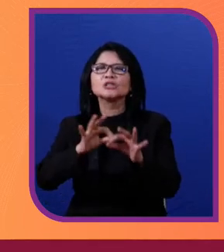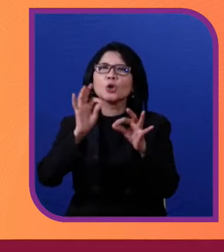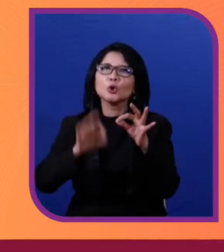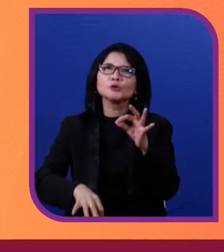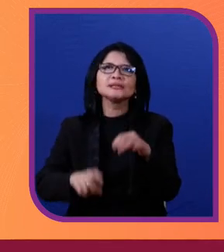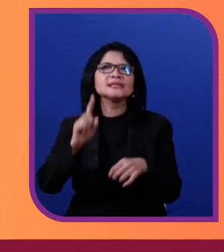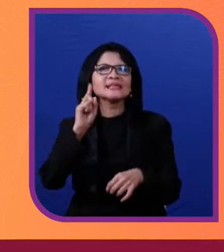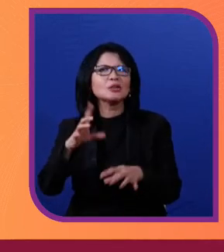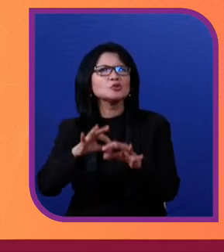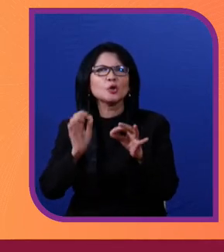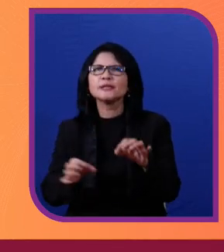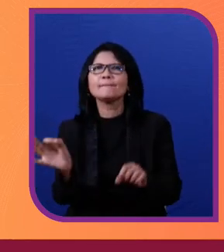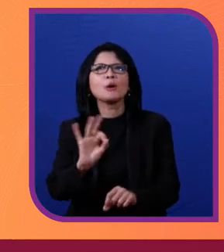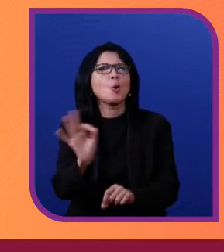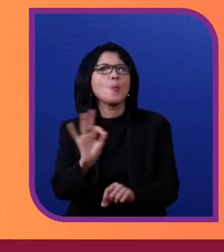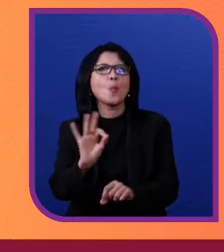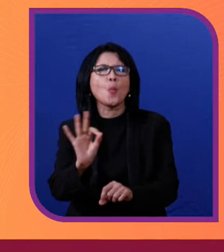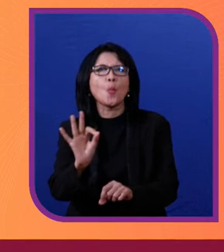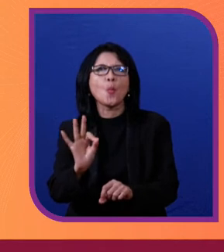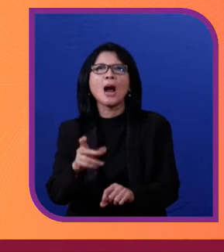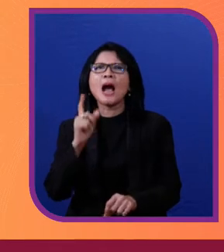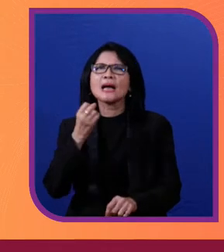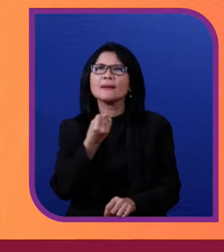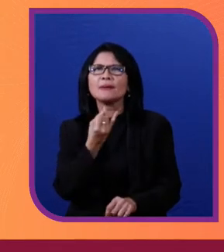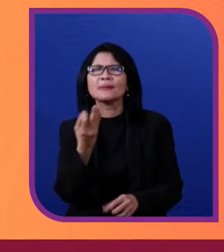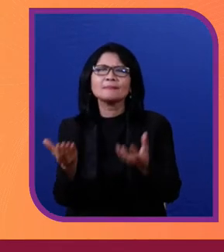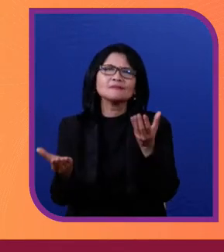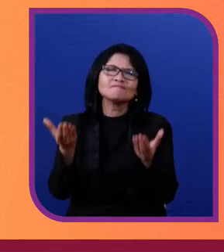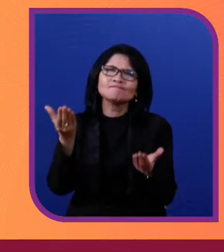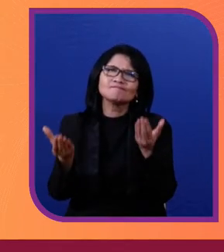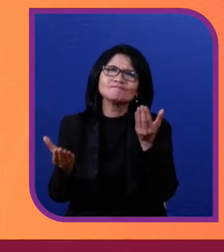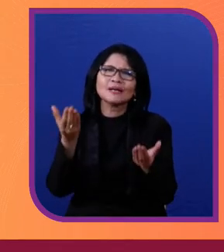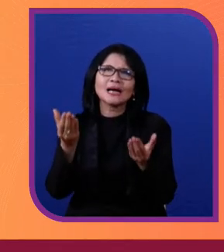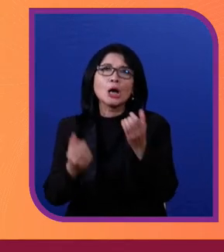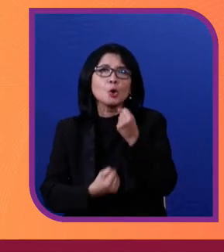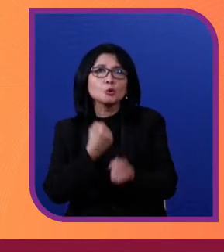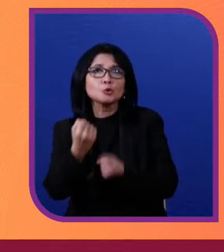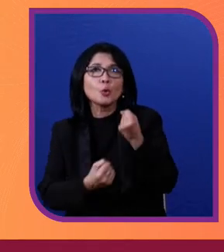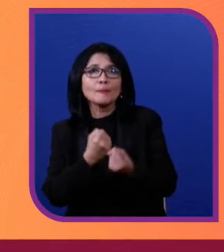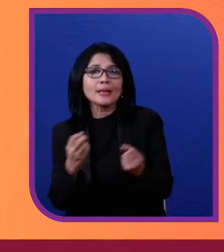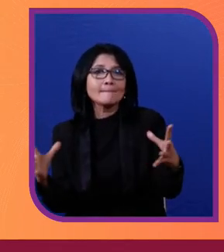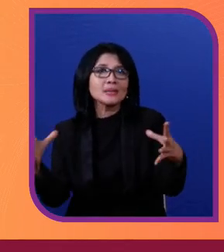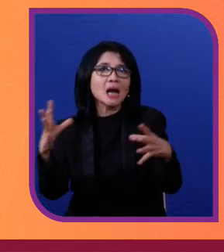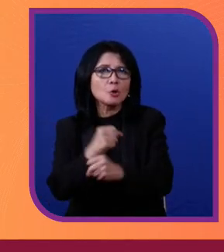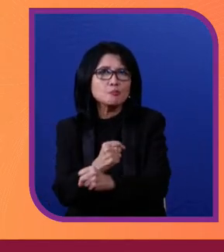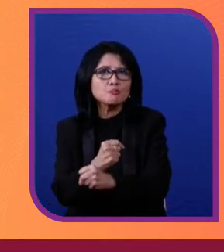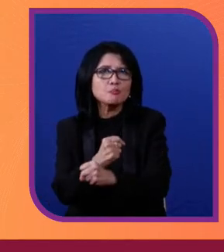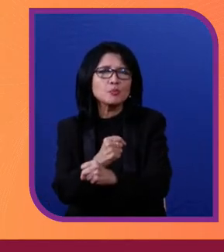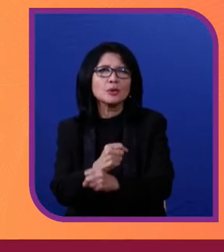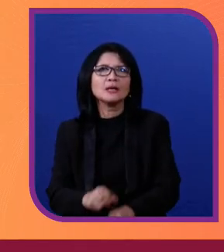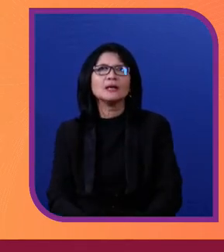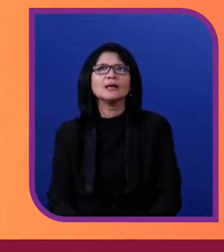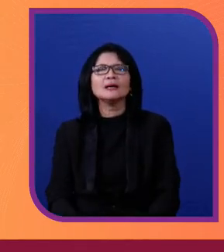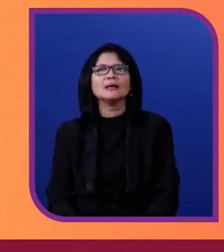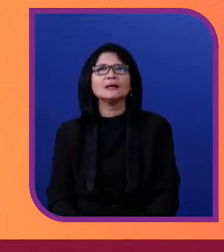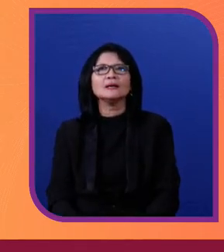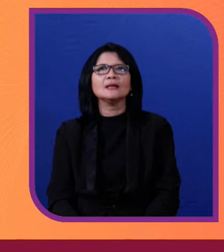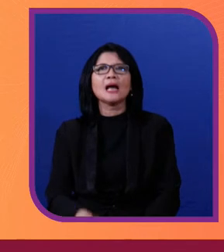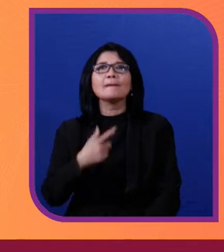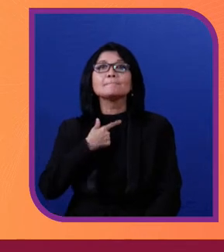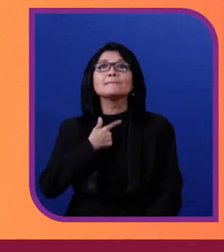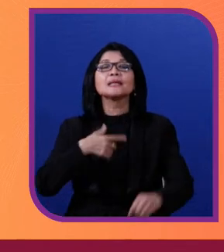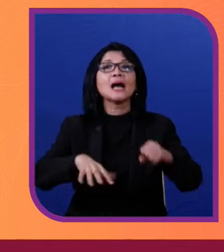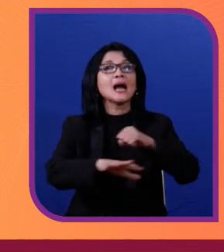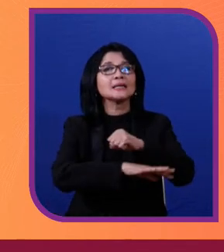On Train to samarai sold out She is Azazel ekonomi ekonomi nasional of supply and demand